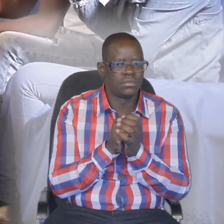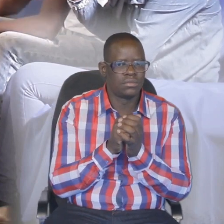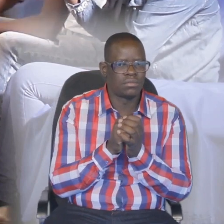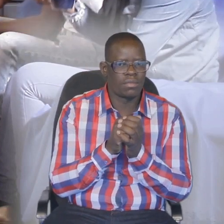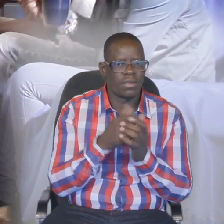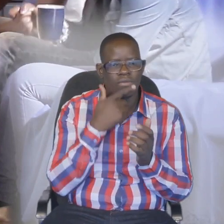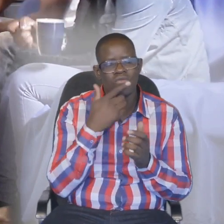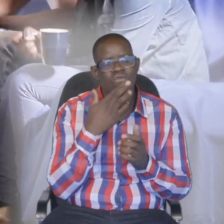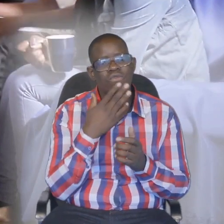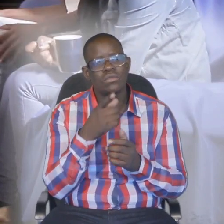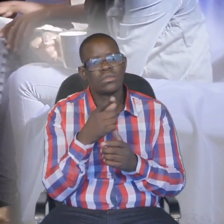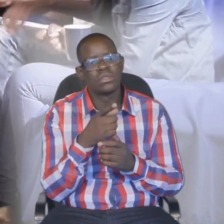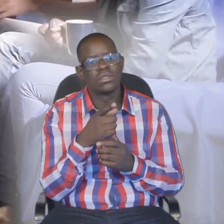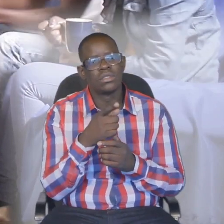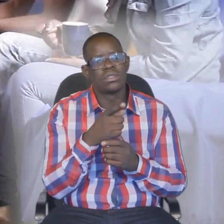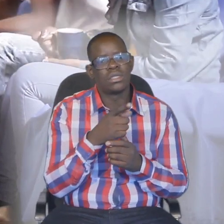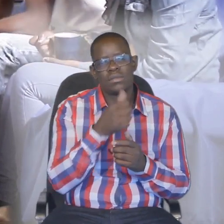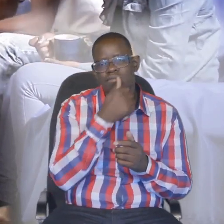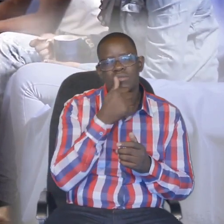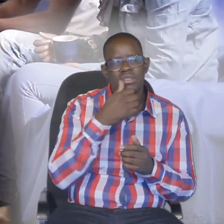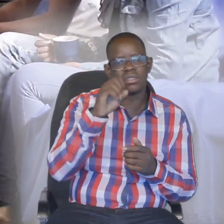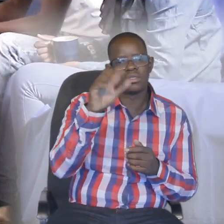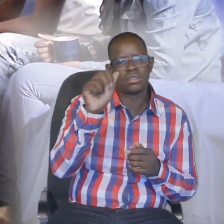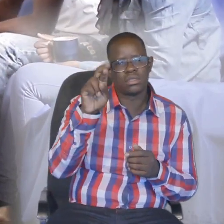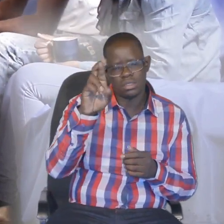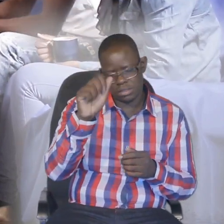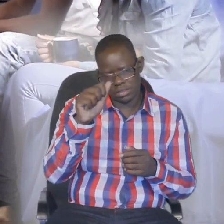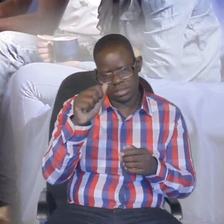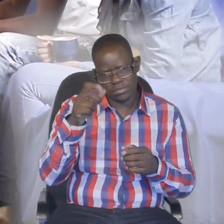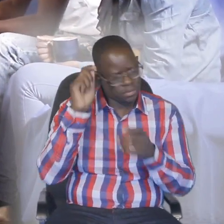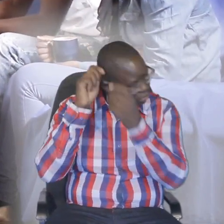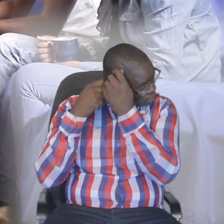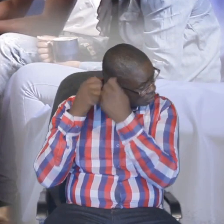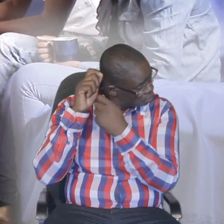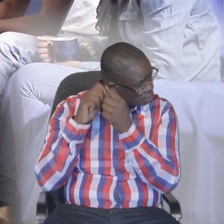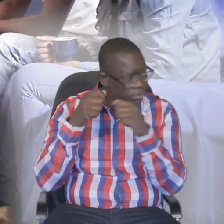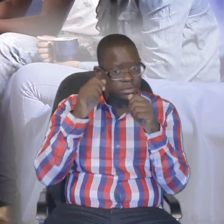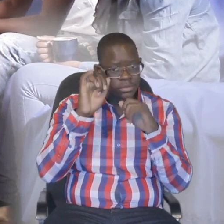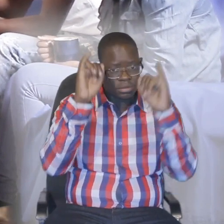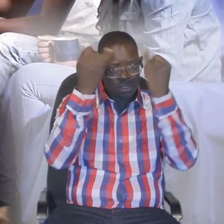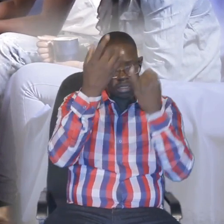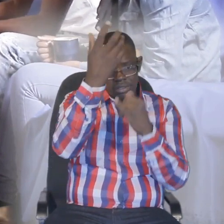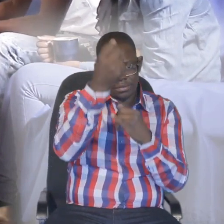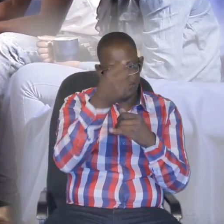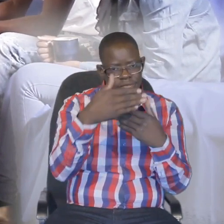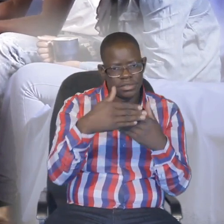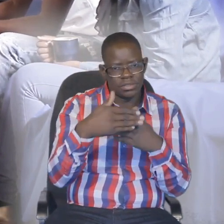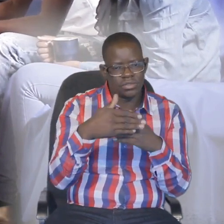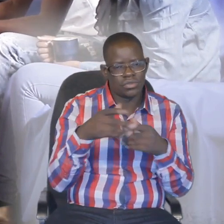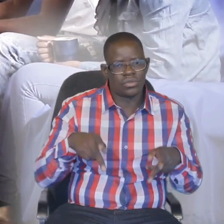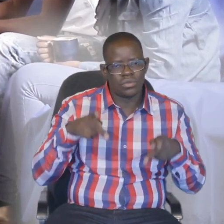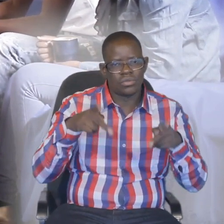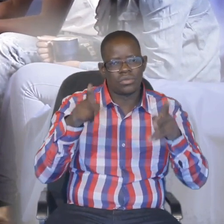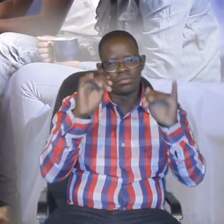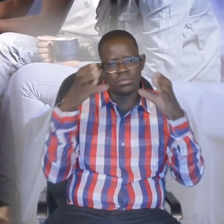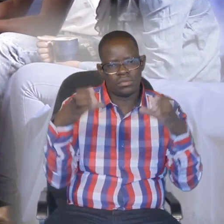Frank, who was that? My Aunt Sarah. She has a salon in town, close to Transnamib.